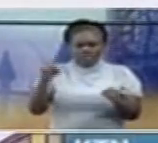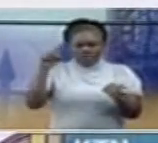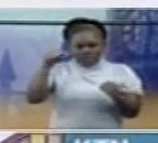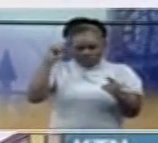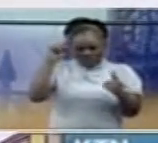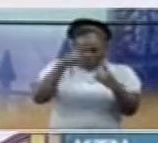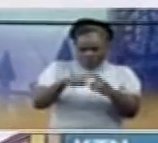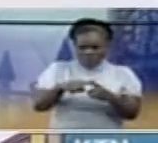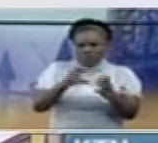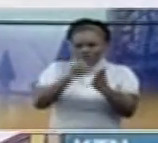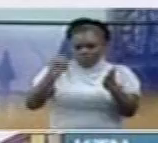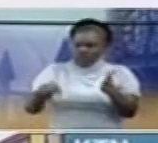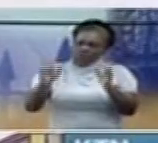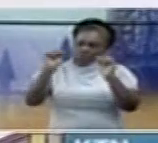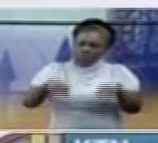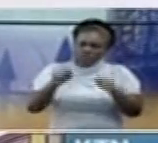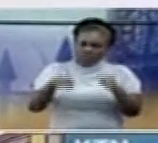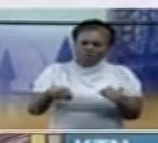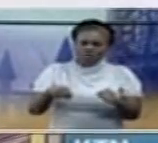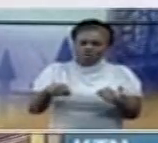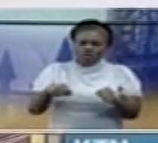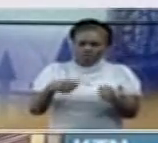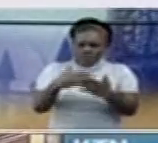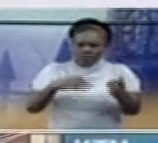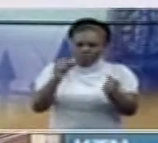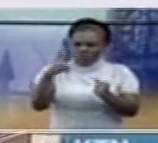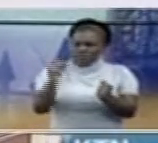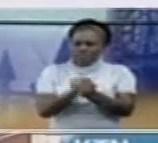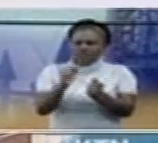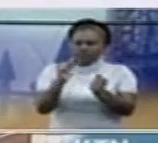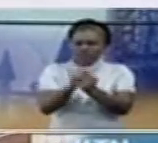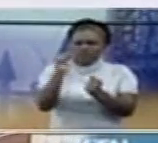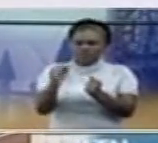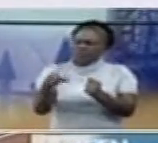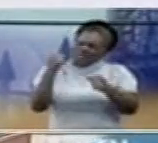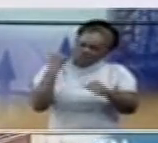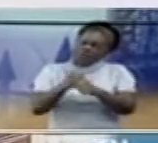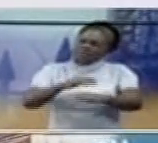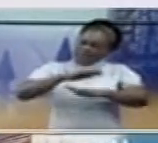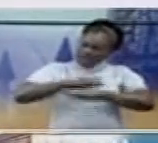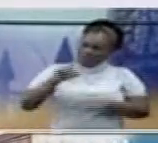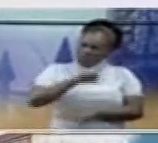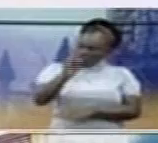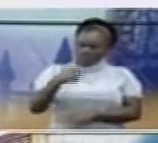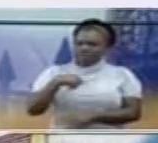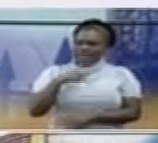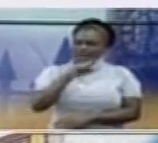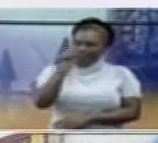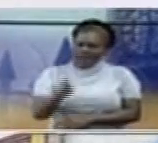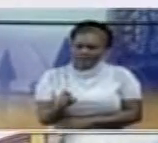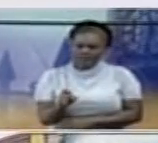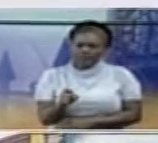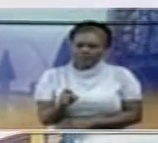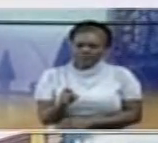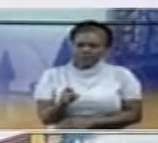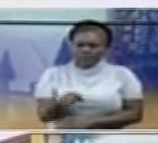eliminate by 2015. Are we going to be able to do that? I don't know. Actually, my question would be, are we doing enough? Well, what can we do? The First Lady is